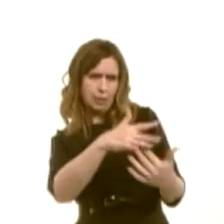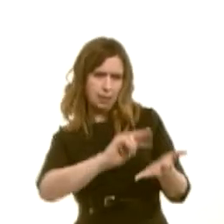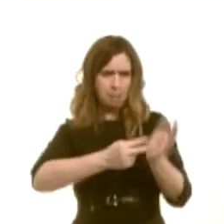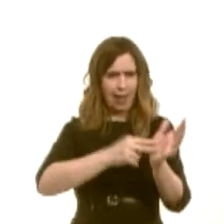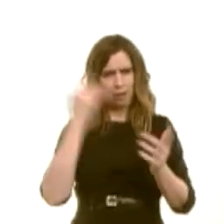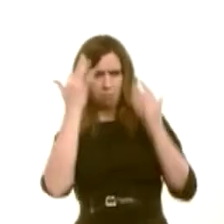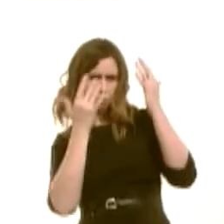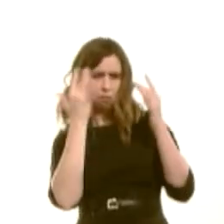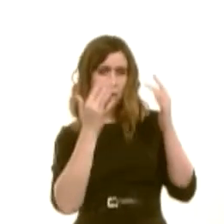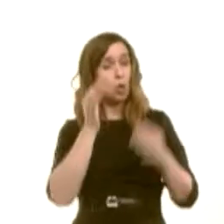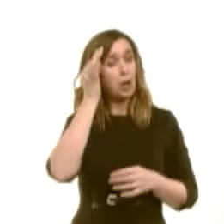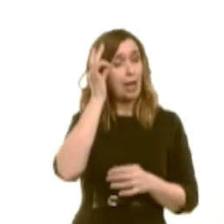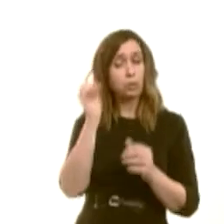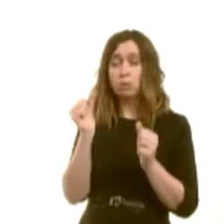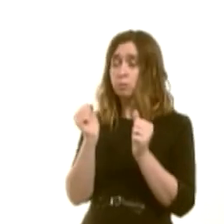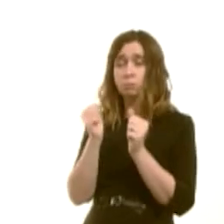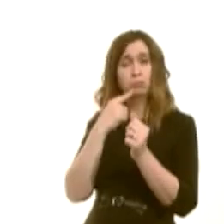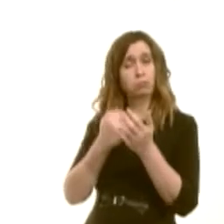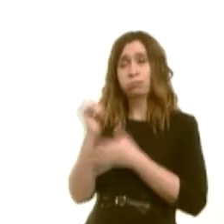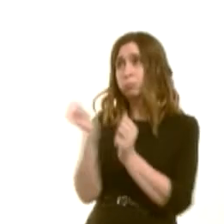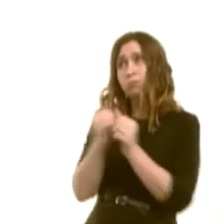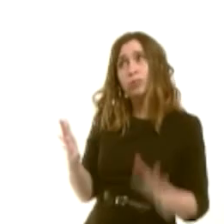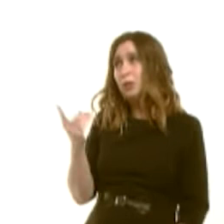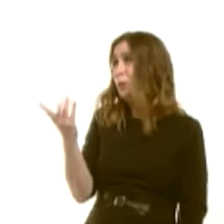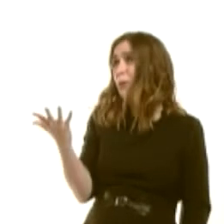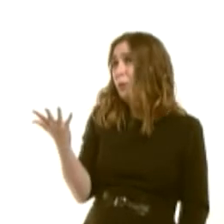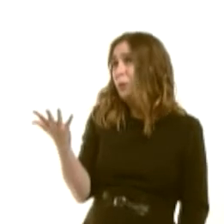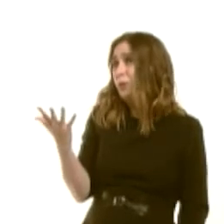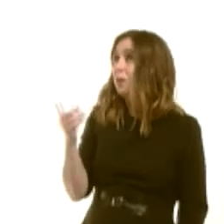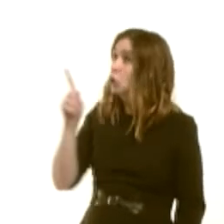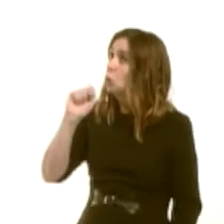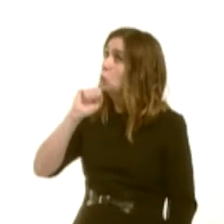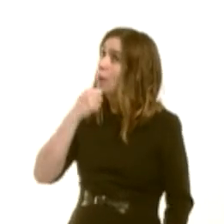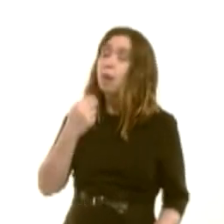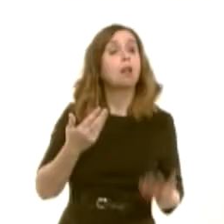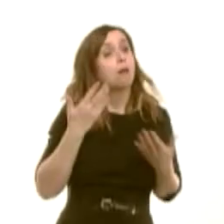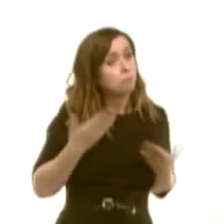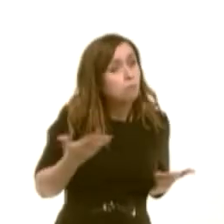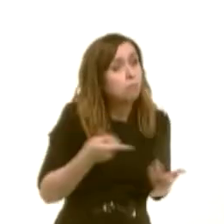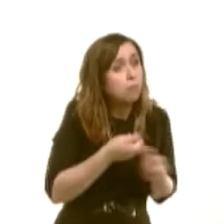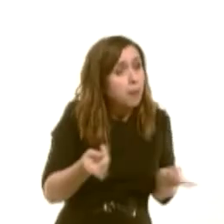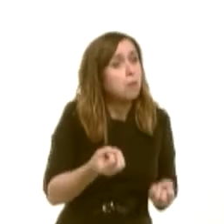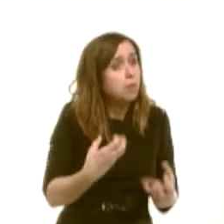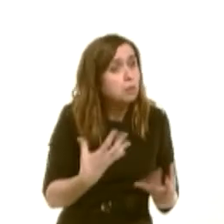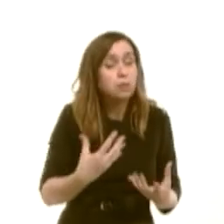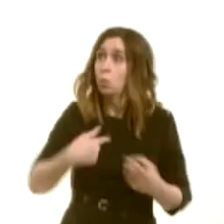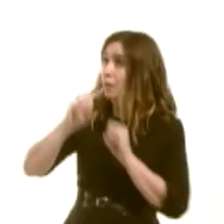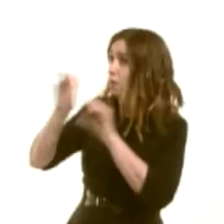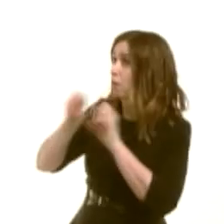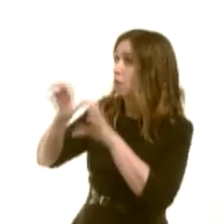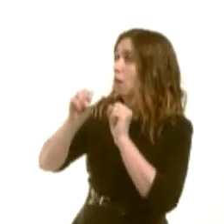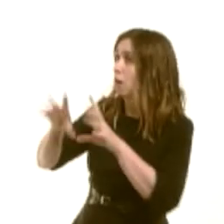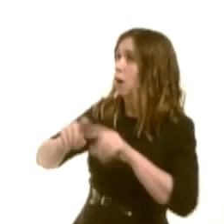councils disagree with what you've just said. Will you therefore listen to them? listen to many of us as